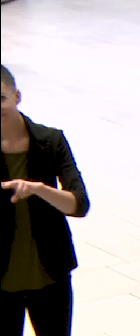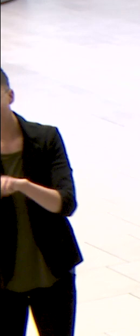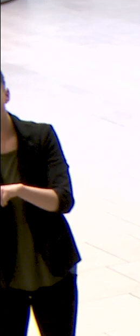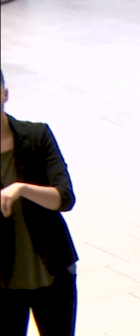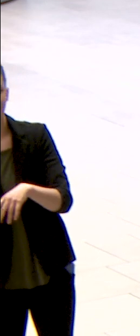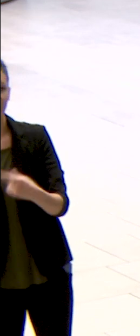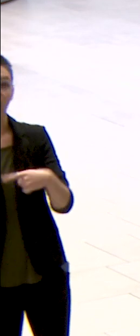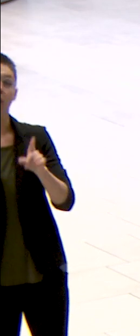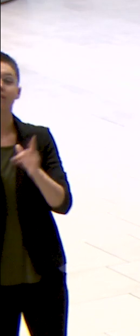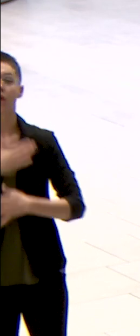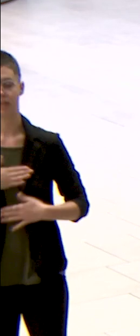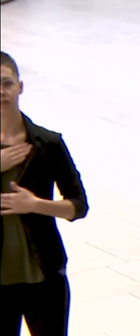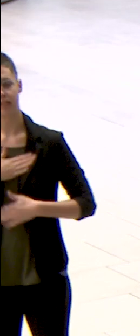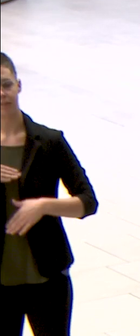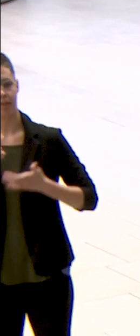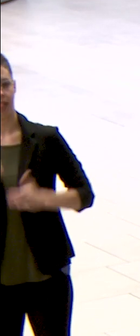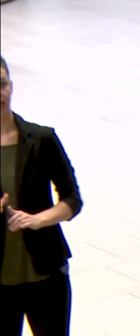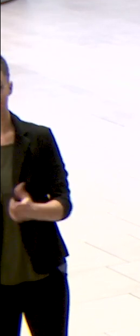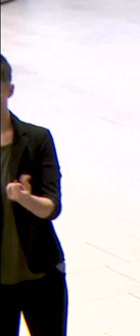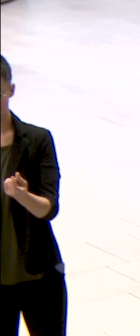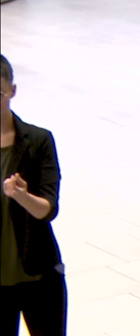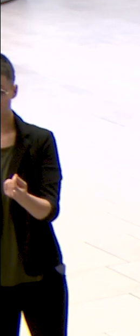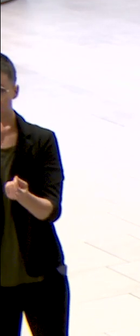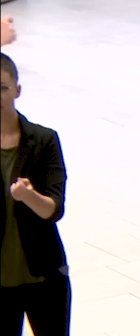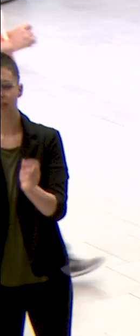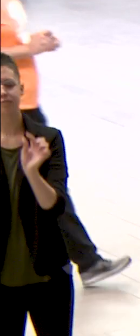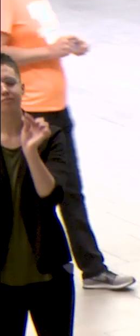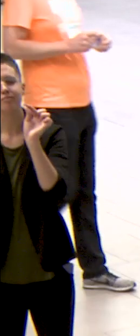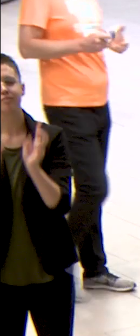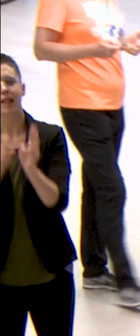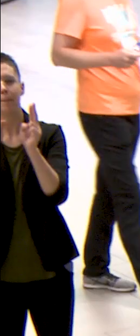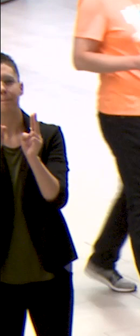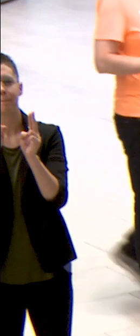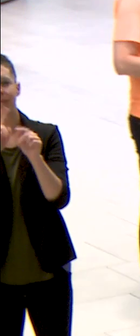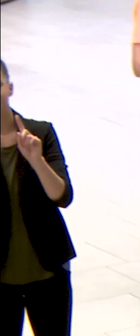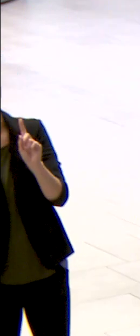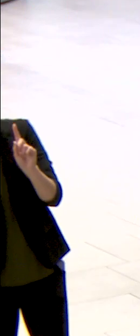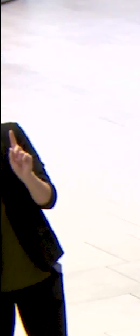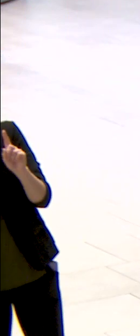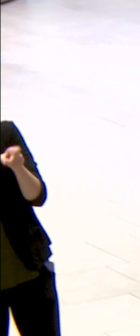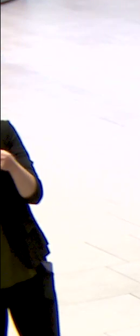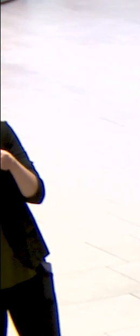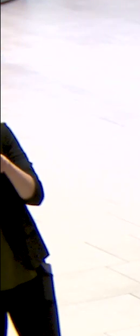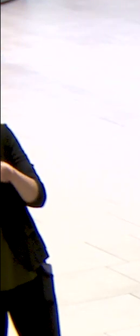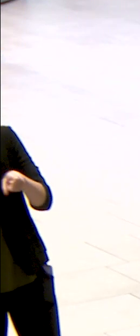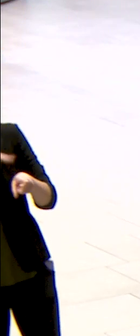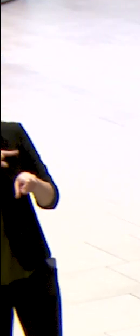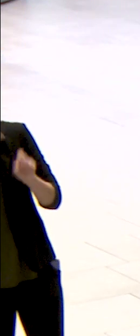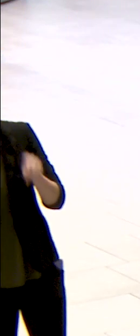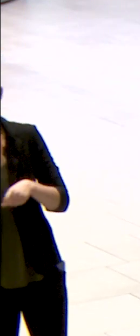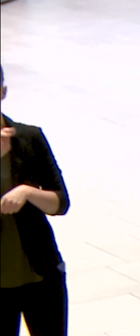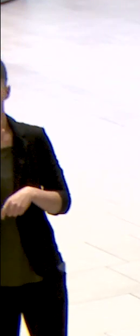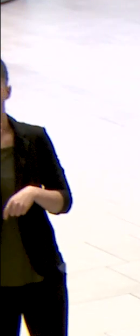it works really well for entertainment clients, and like all we do is just take a little clip, but some of those, just the jokes that we can make, that Mithu can